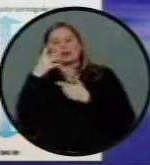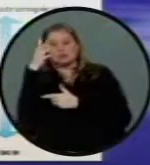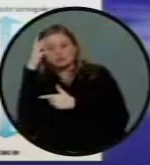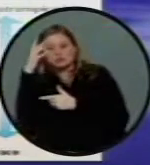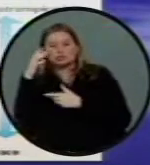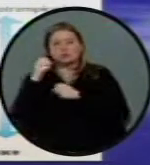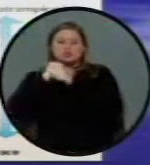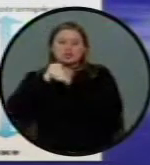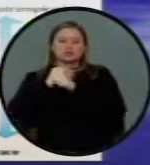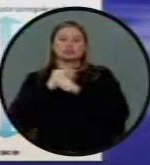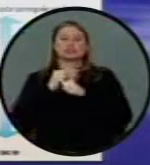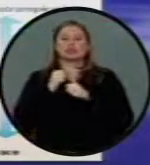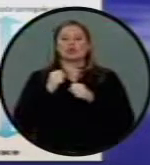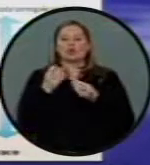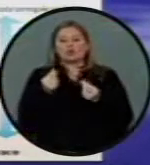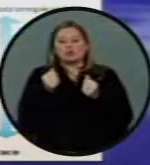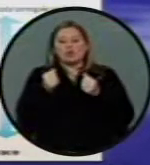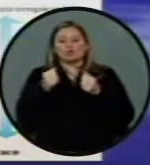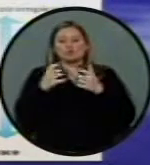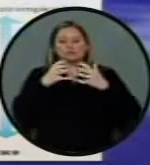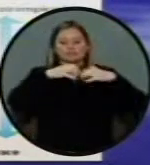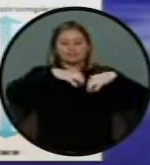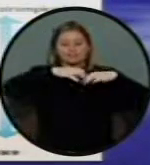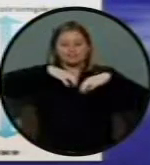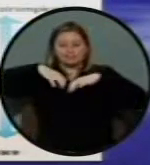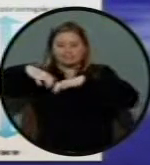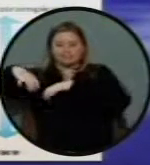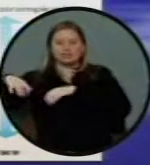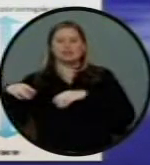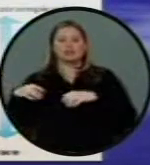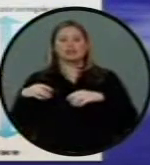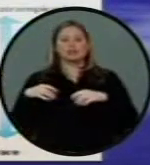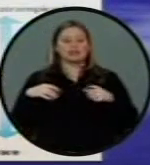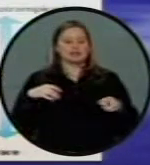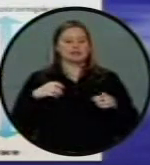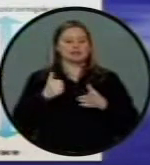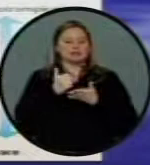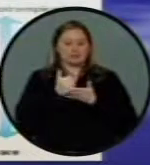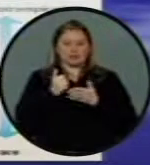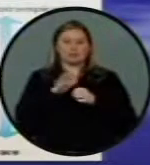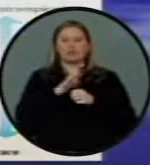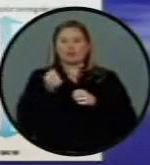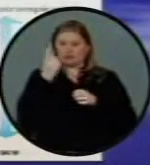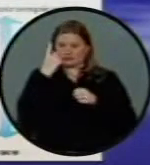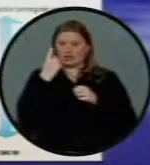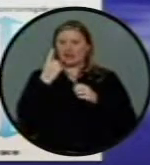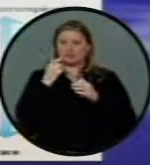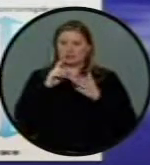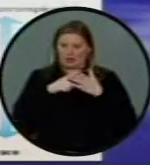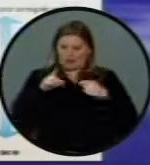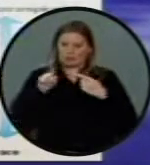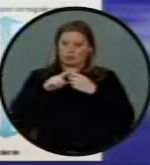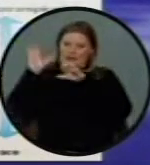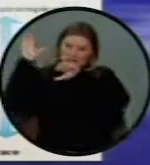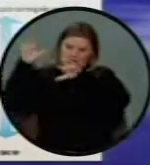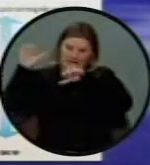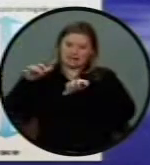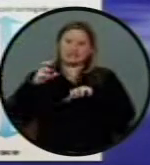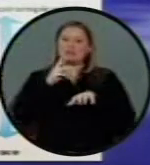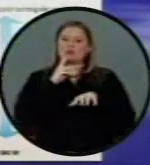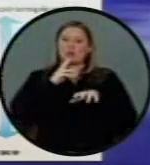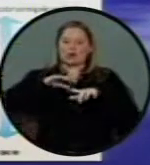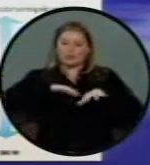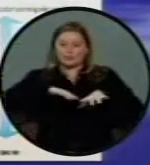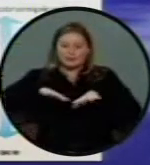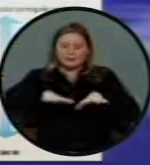water quality or environmental planning kinds of objectives, it helps crystallize your understanding of how this works. Because if you're going to take the top